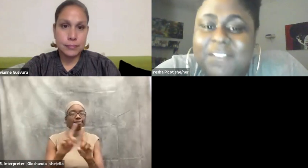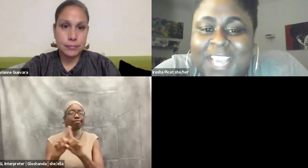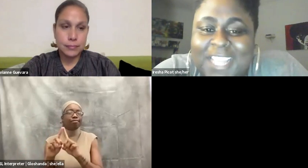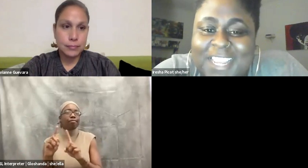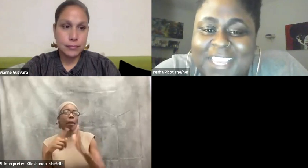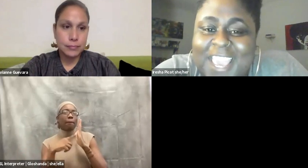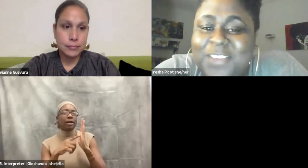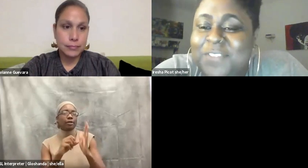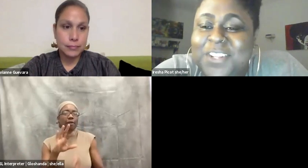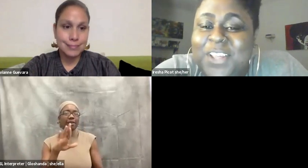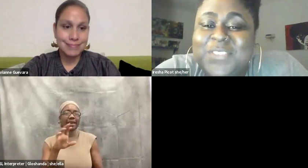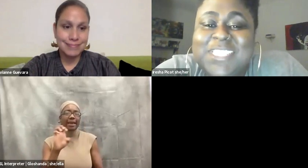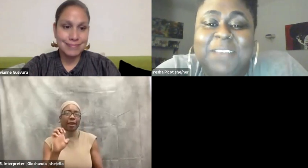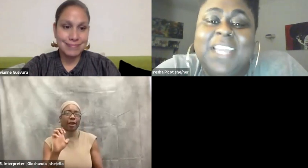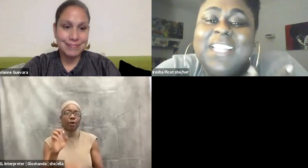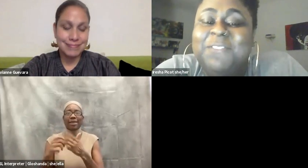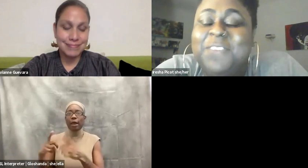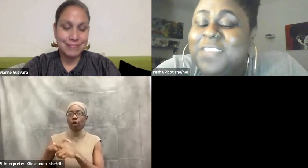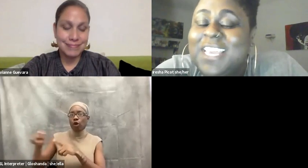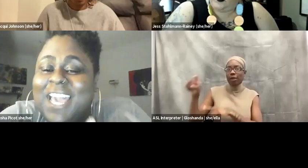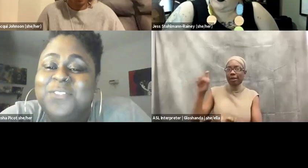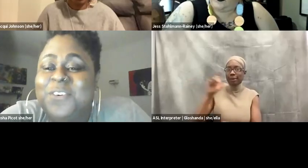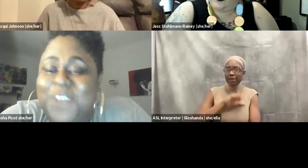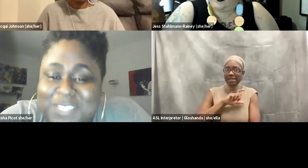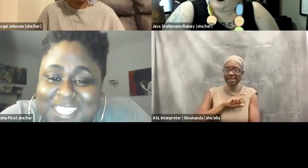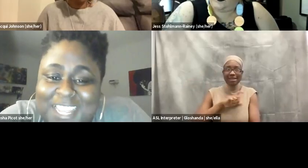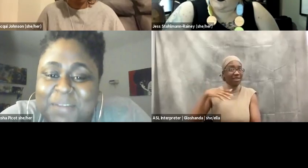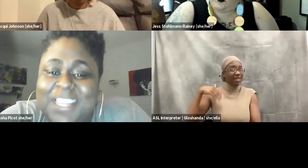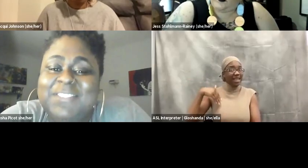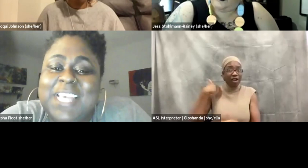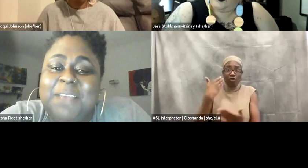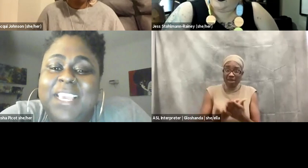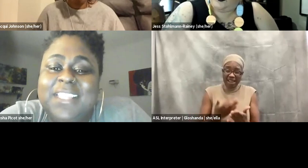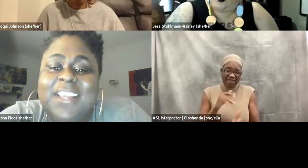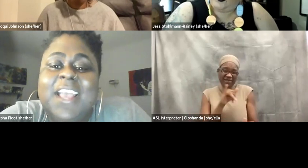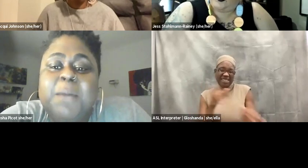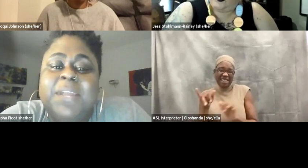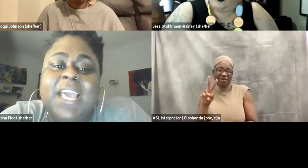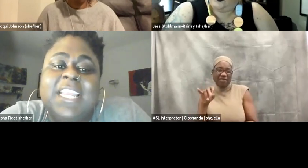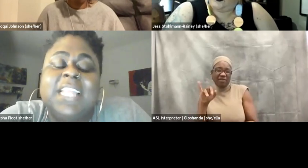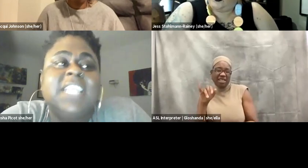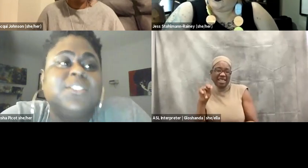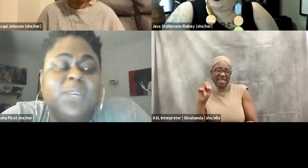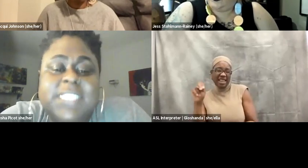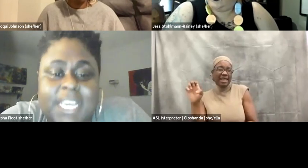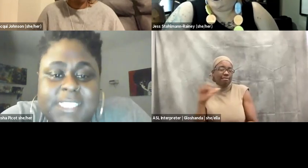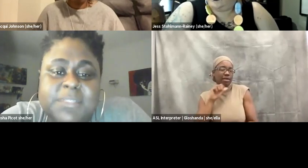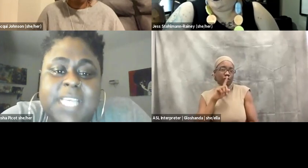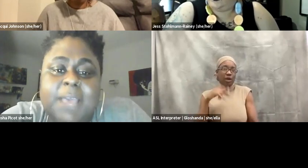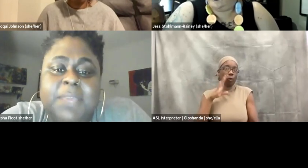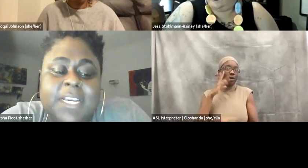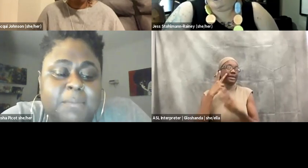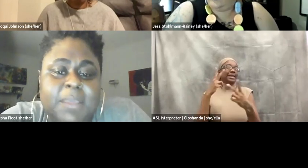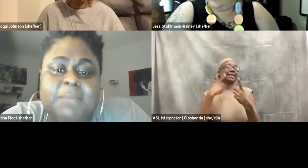We haven't gotten there yet or even close. I'm kind of like Vivian. I don't know if I would see that in my lifetime either, but I, and I think it's going to take